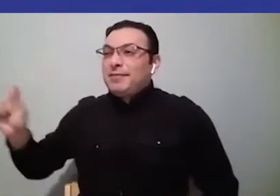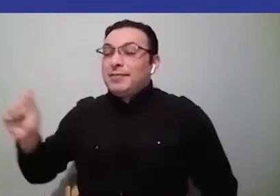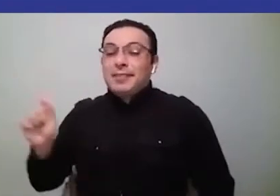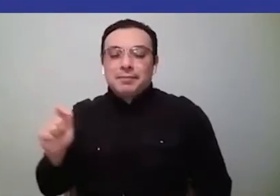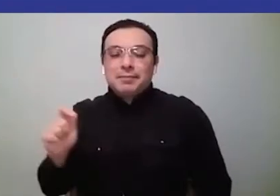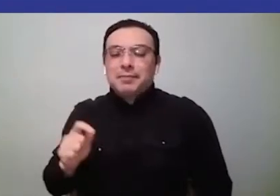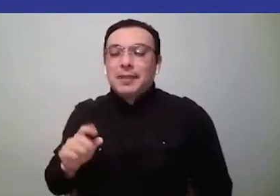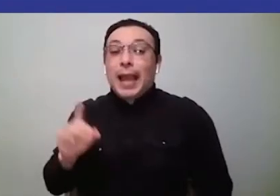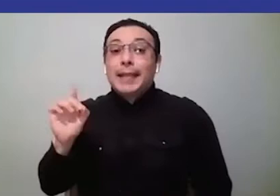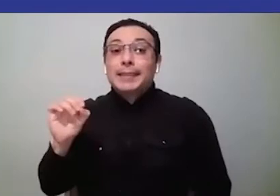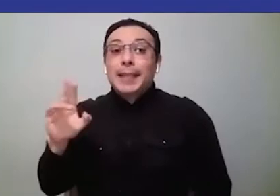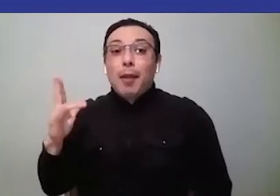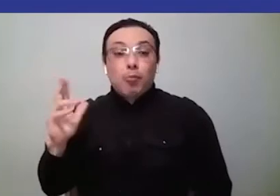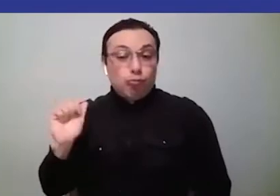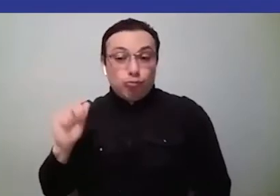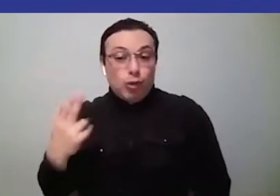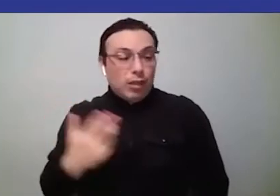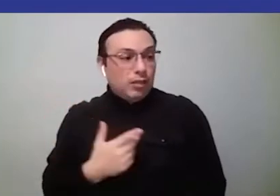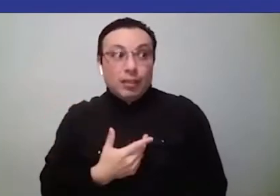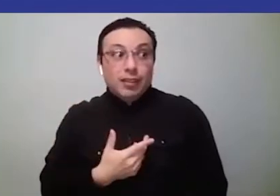we ended up doing was using